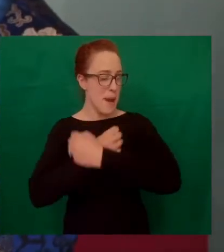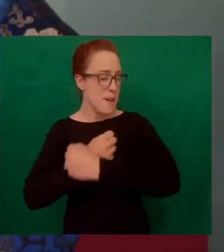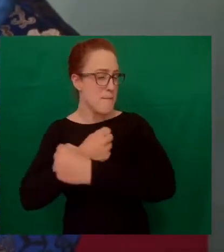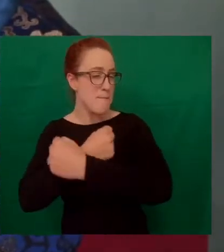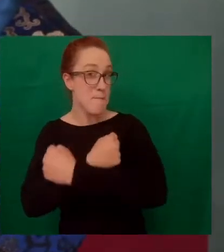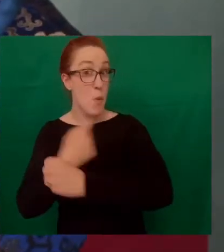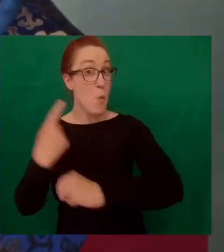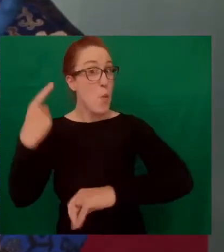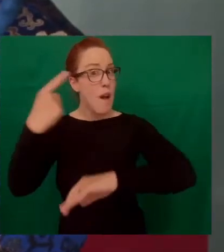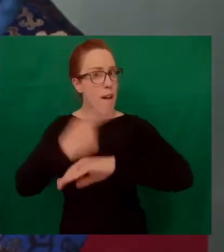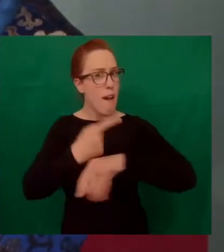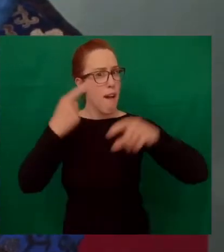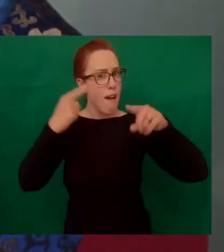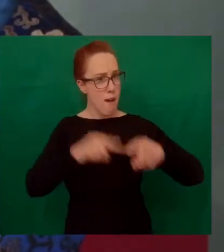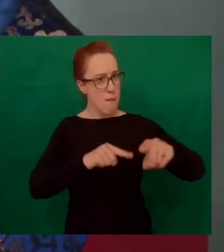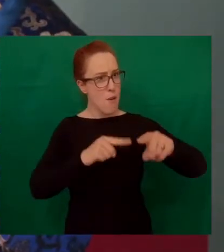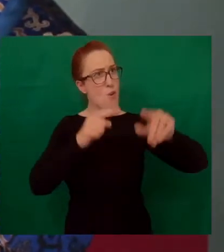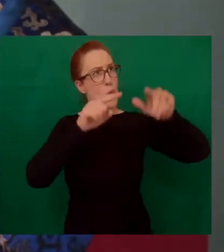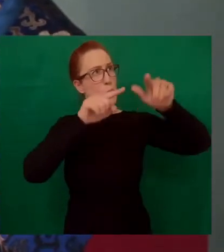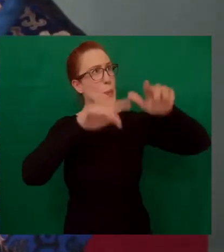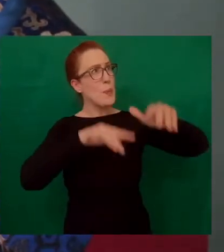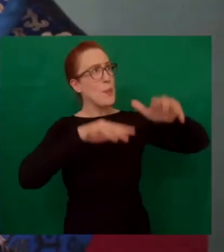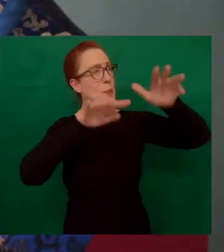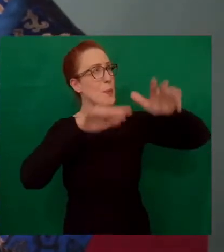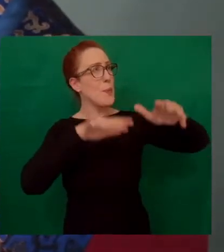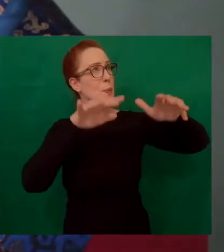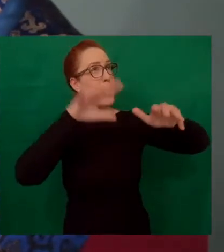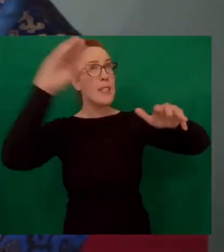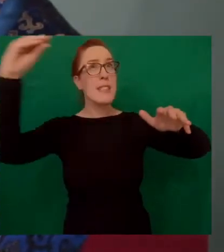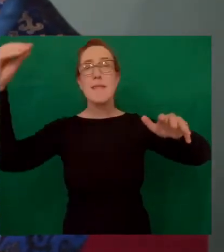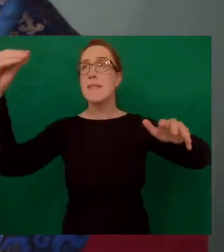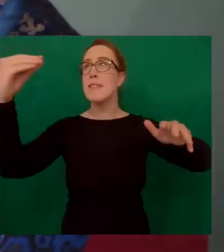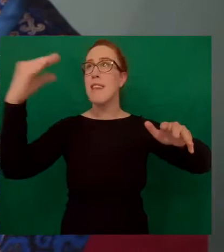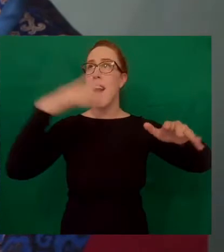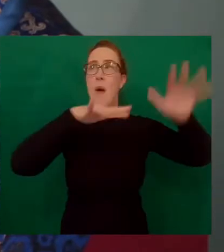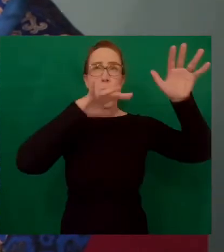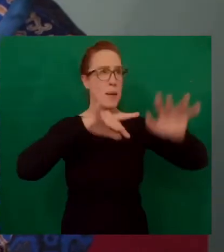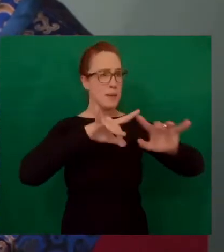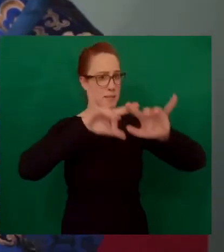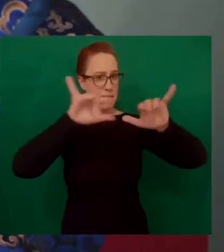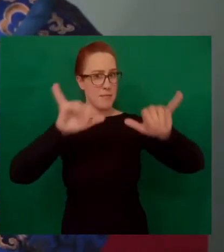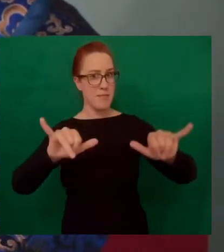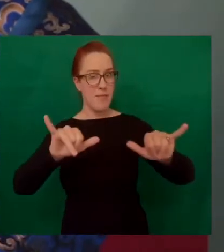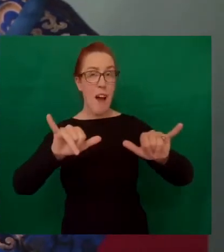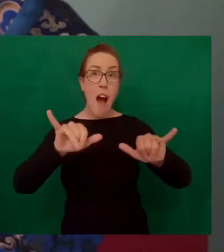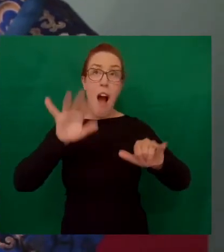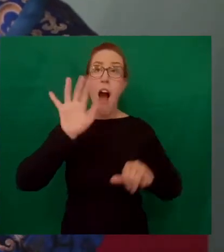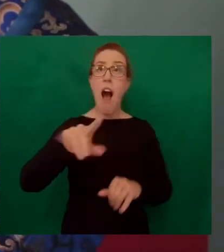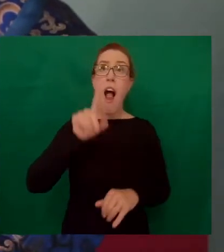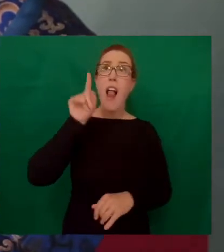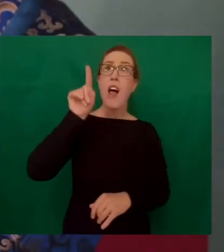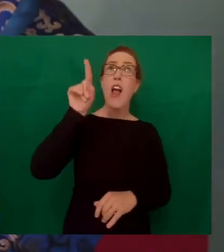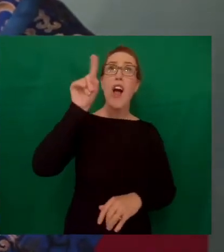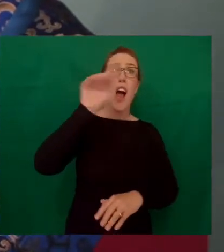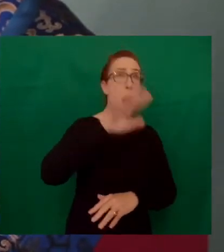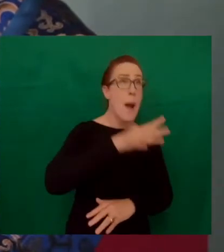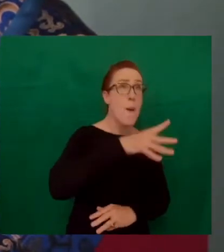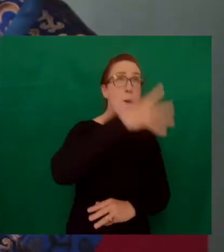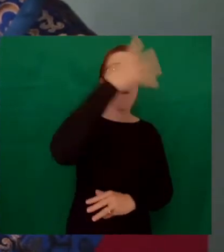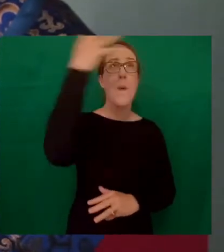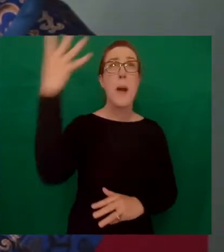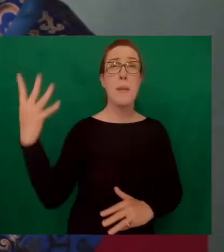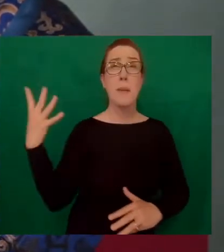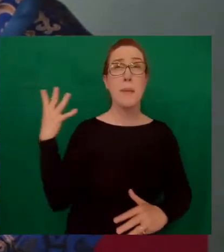way home, it started to drizzle. The sun shone through the raindrops. Look, I pointed towards the sky,